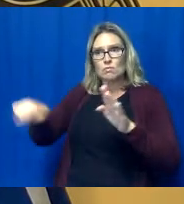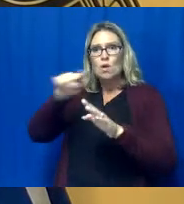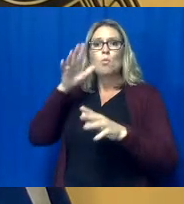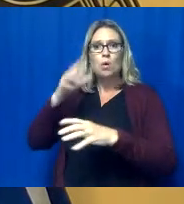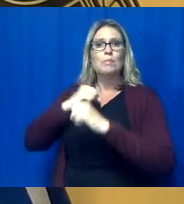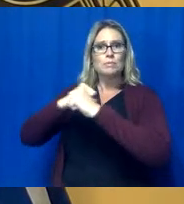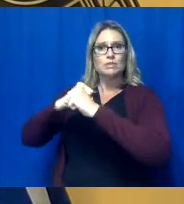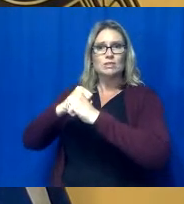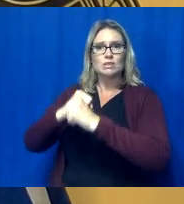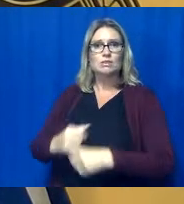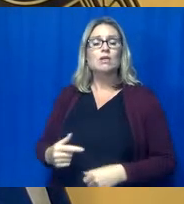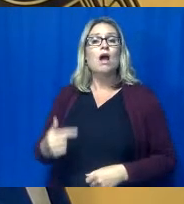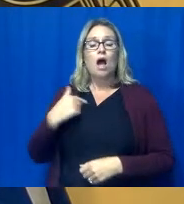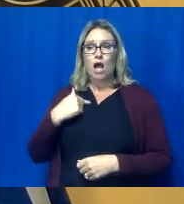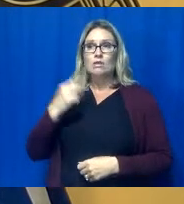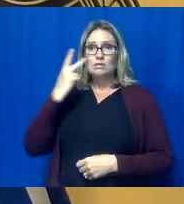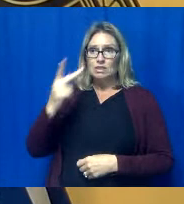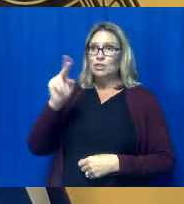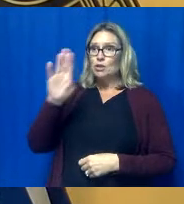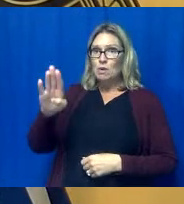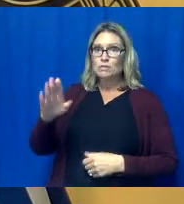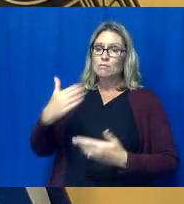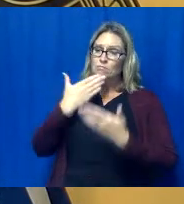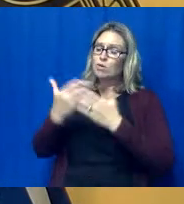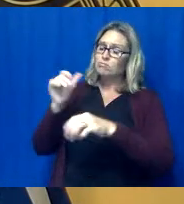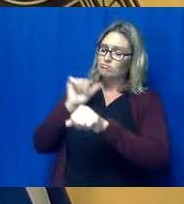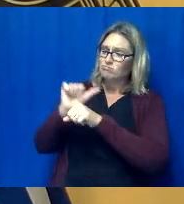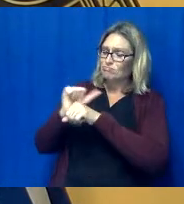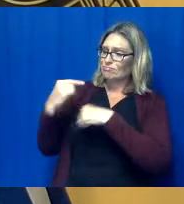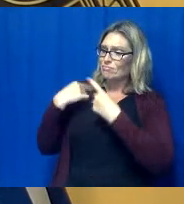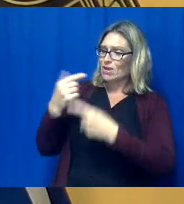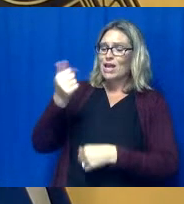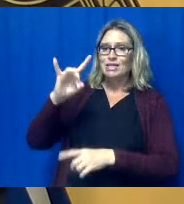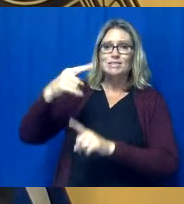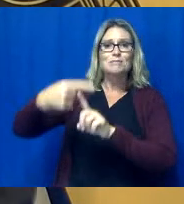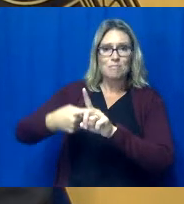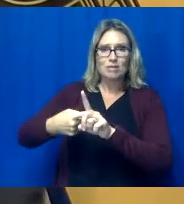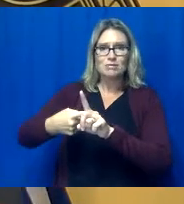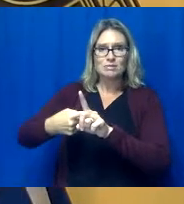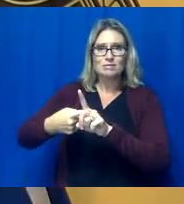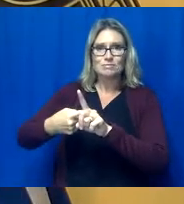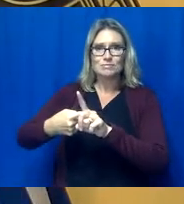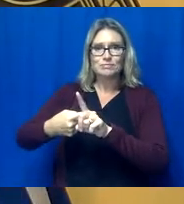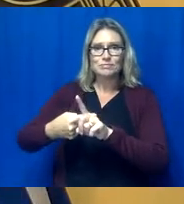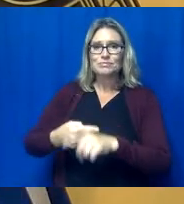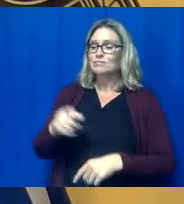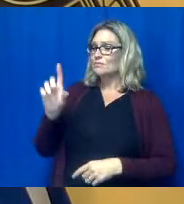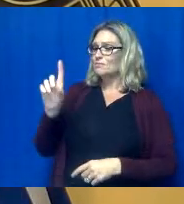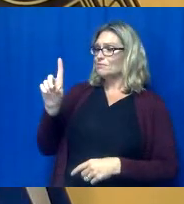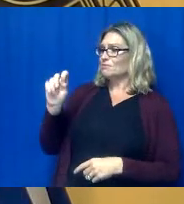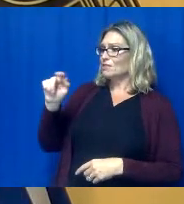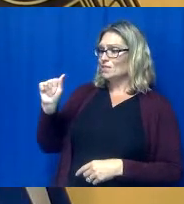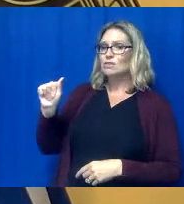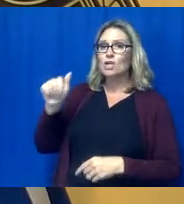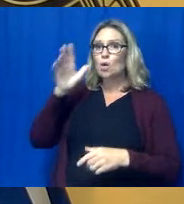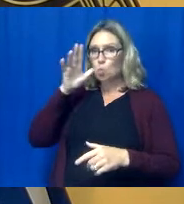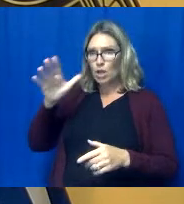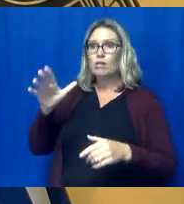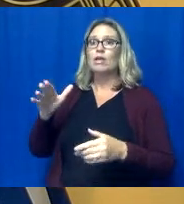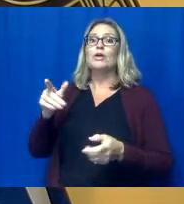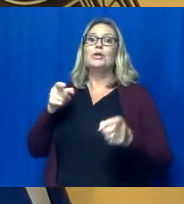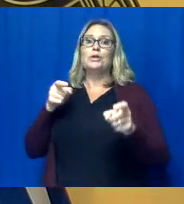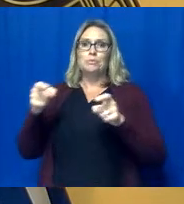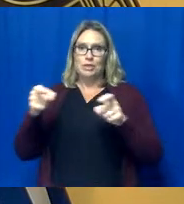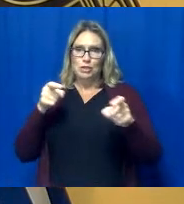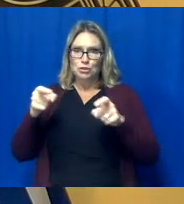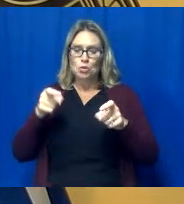and sacrifice New Brunswickers have made over the past 18 months. The Delta variant will definitely come under control as long as we